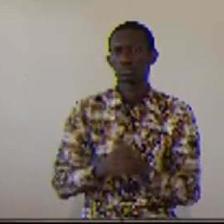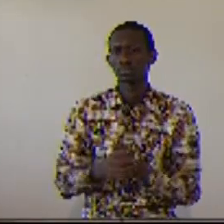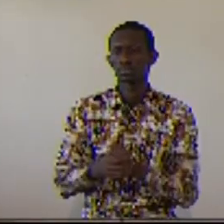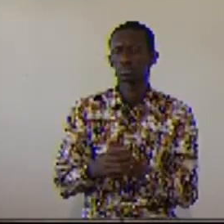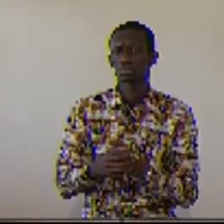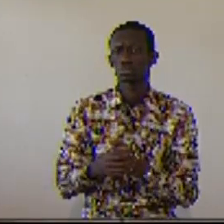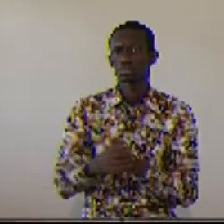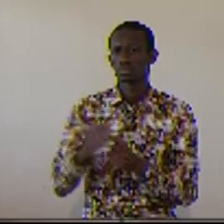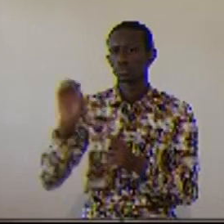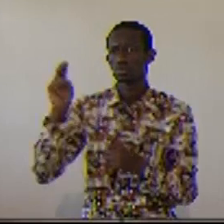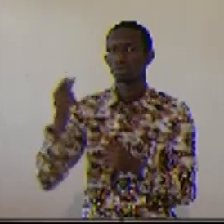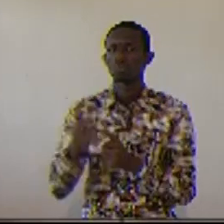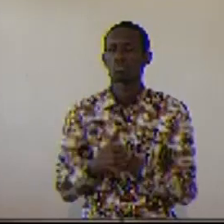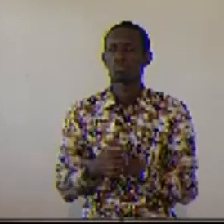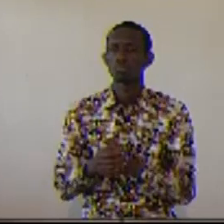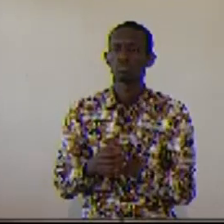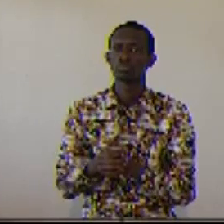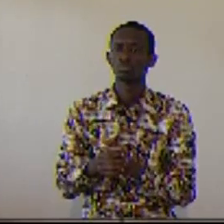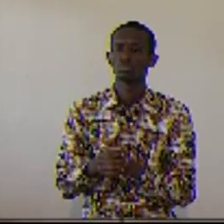pairs. The hydrogen,